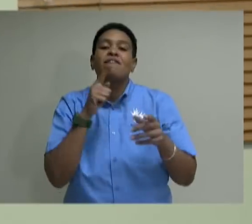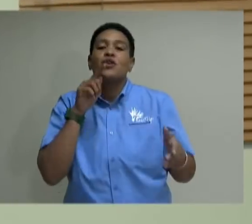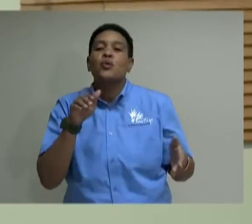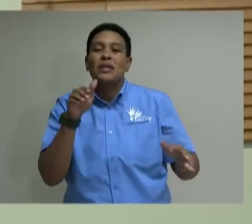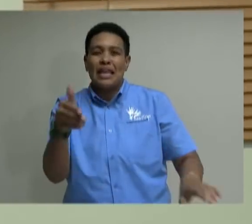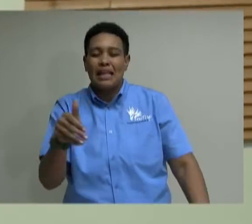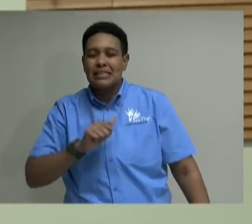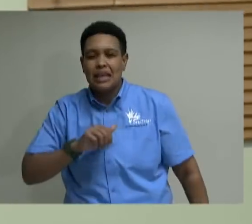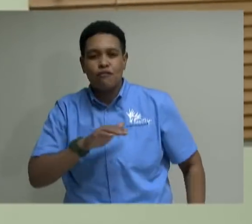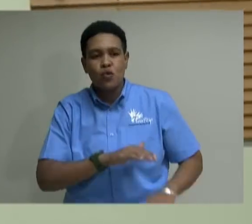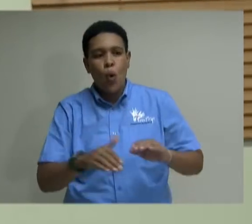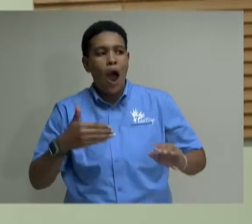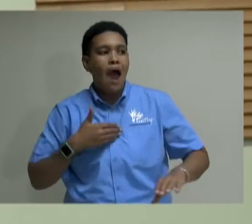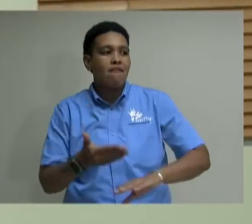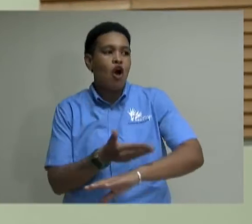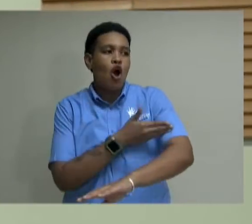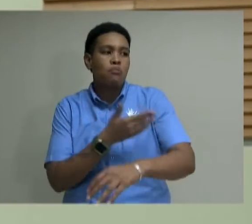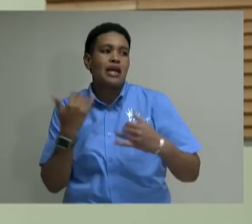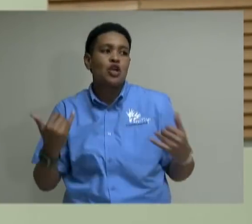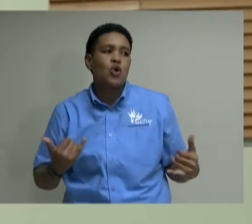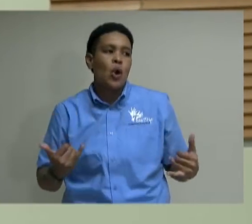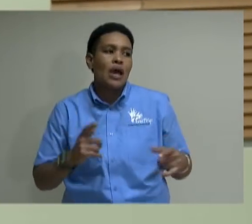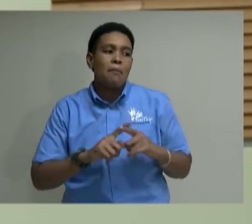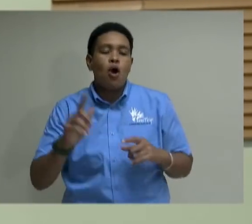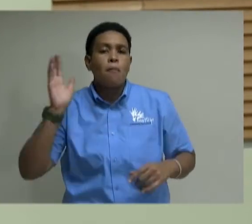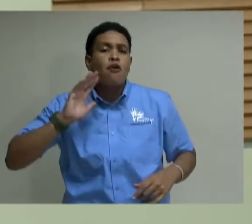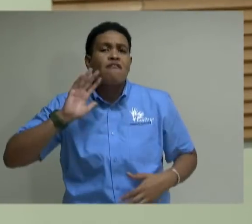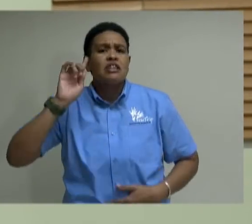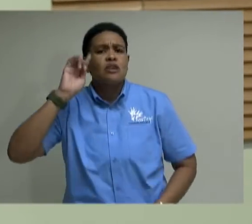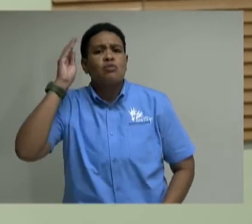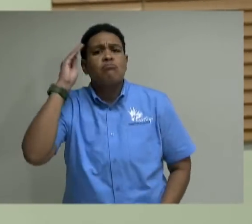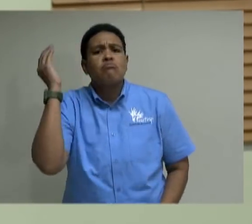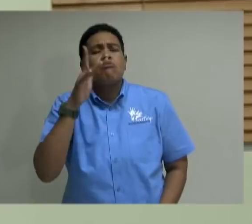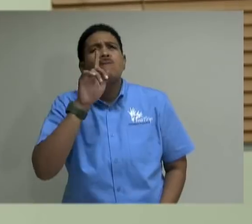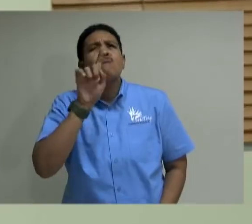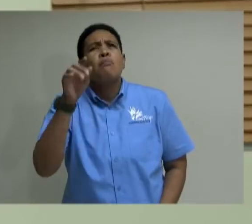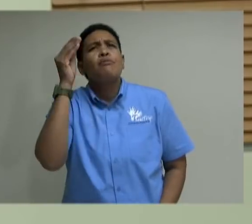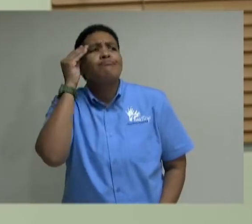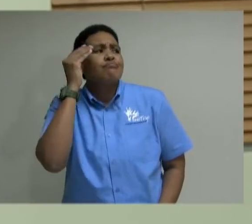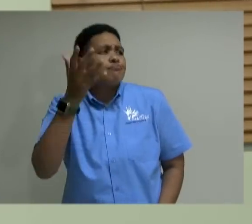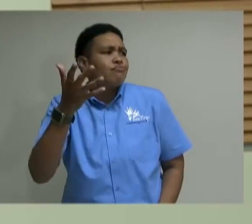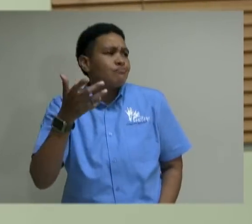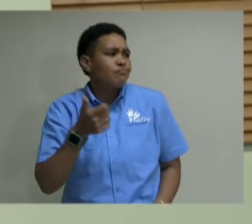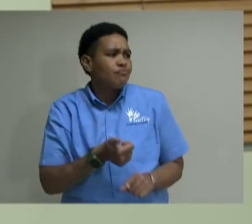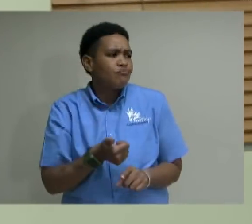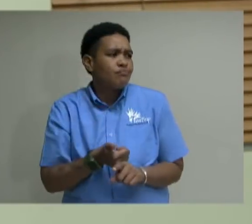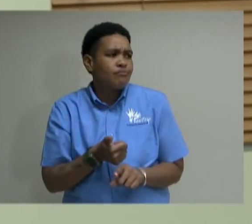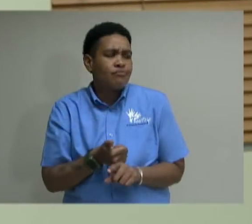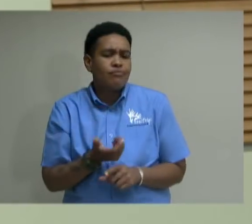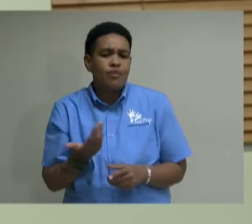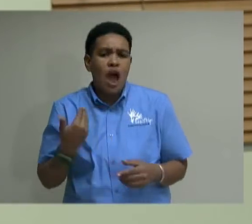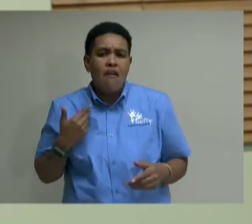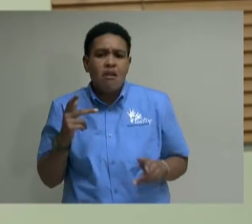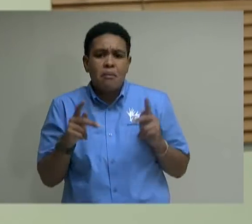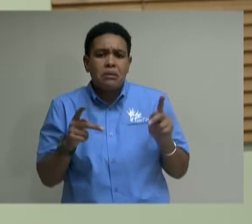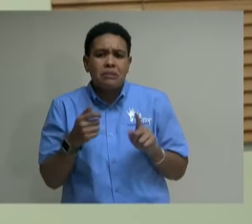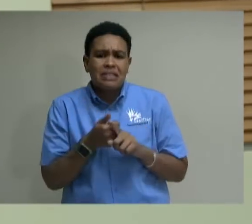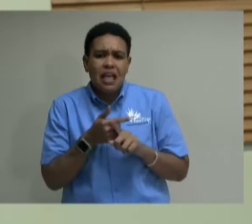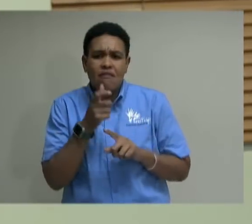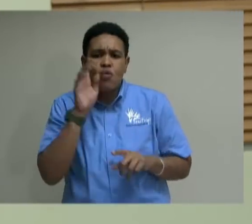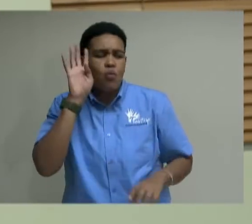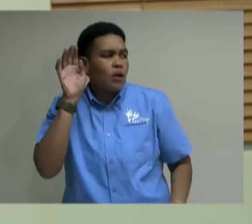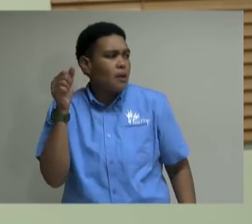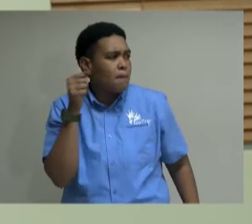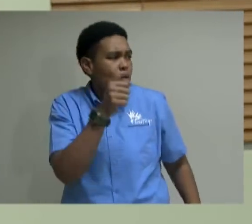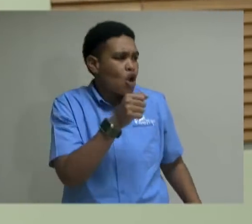deaths. I don't have an update today, but previously we would have reported that we would have had persons that would have been brought